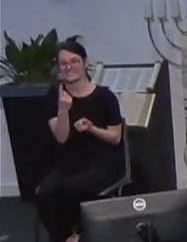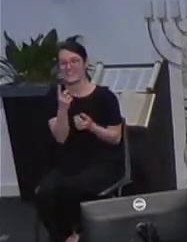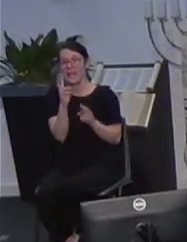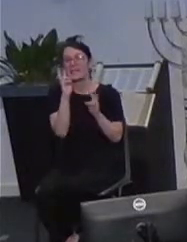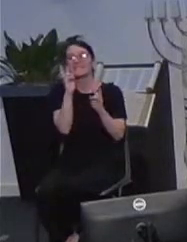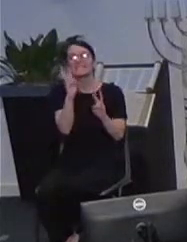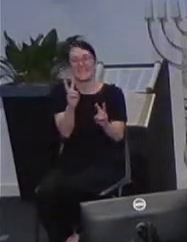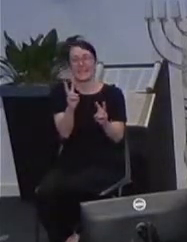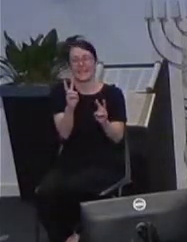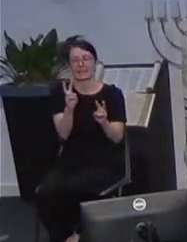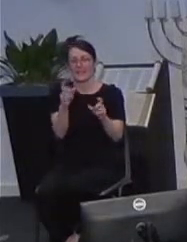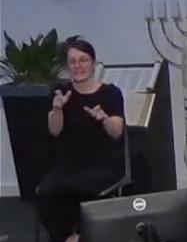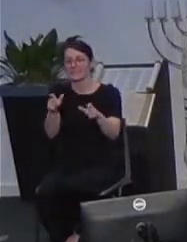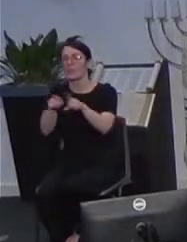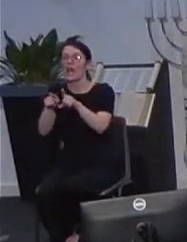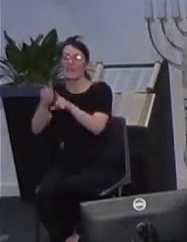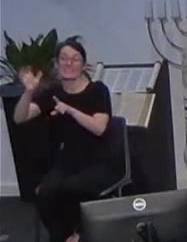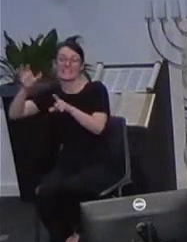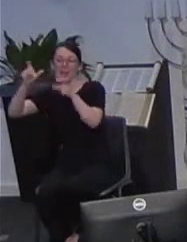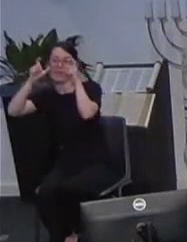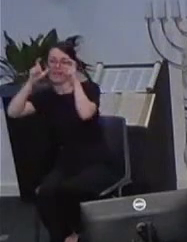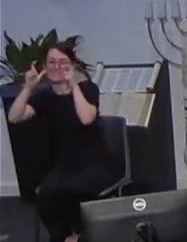not possible for them to see it like that.